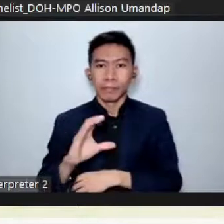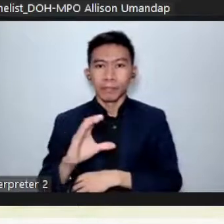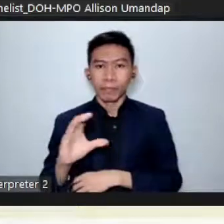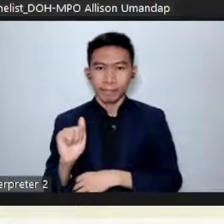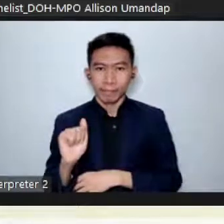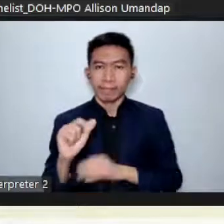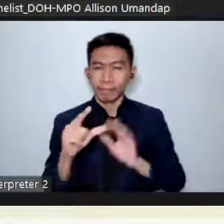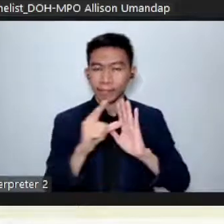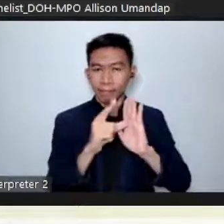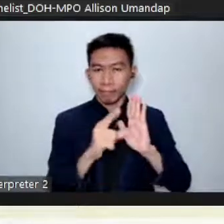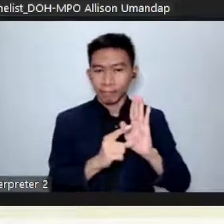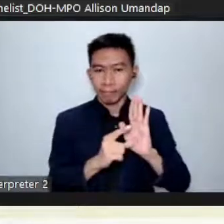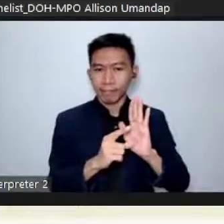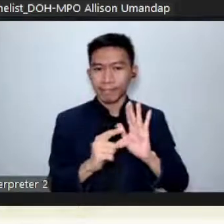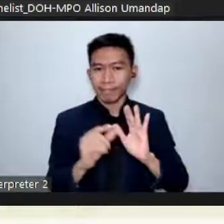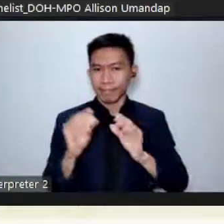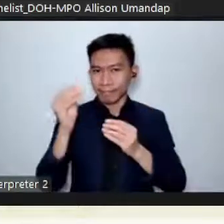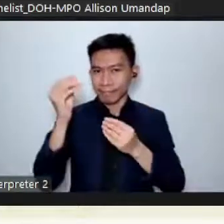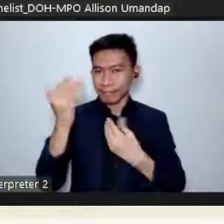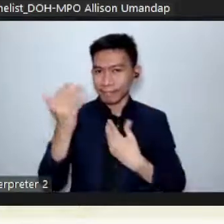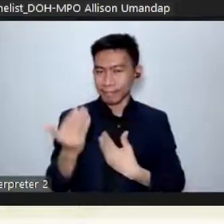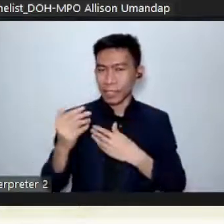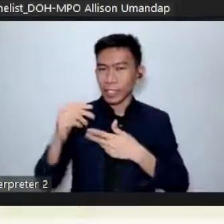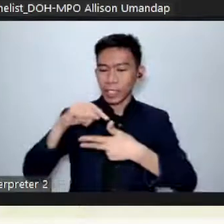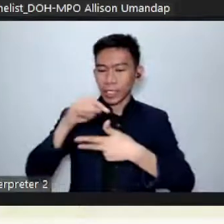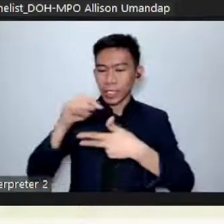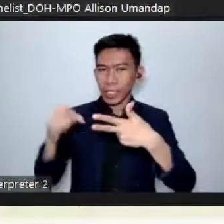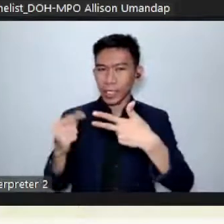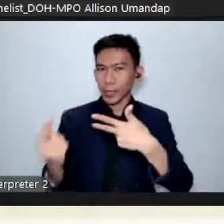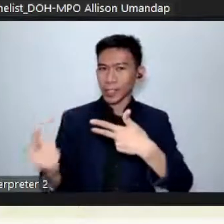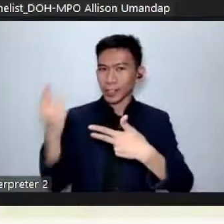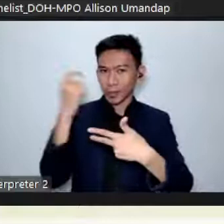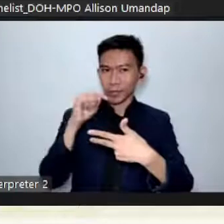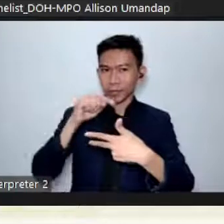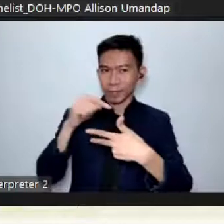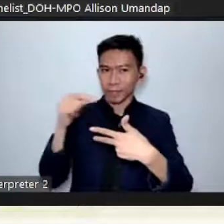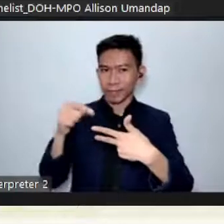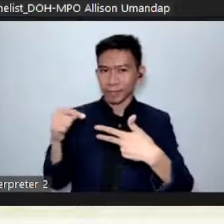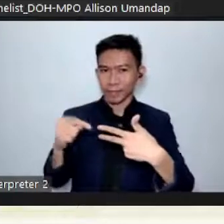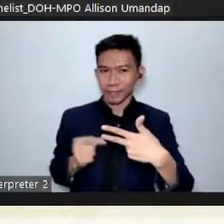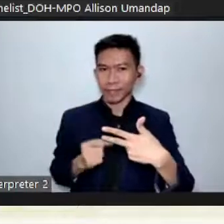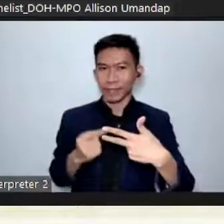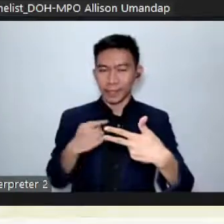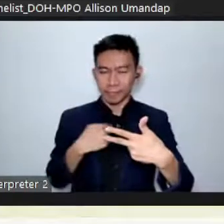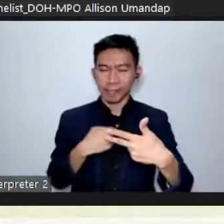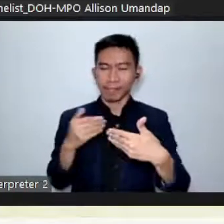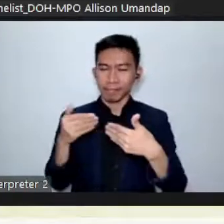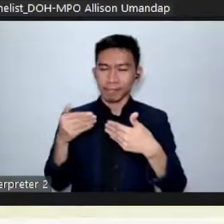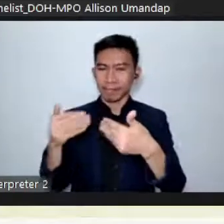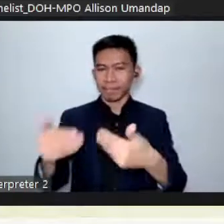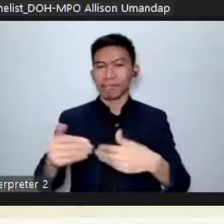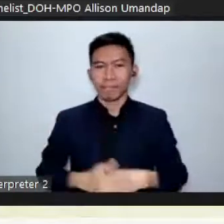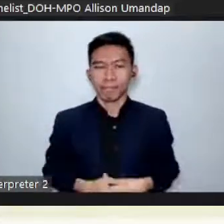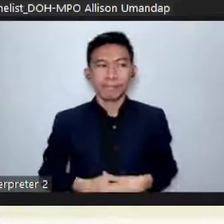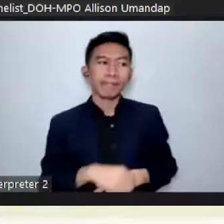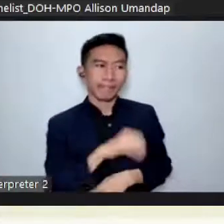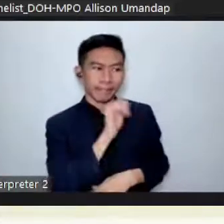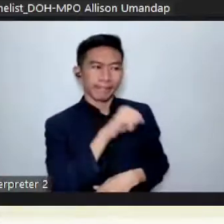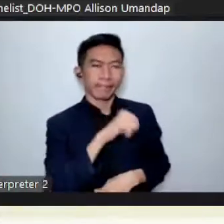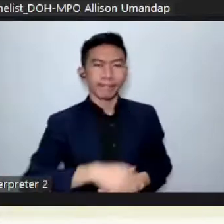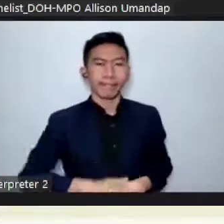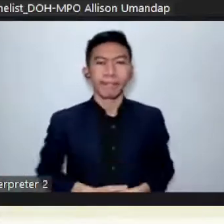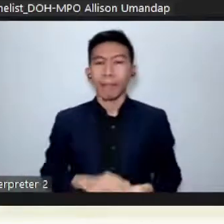3 questions, and I think I'll go there already. Yes, ma'am. So, okay, so the